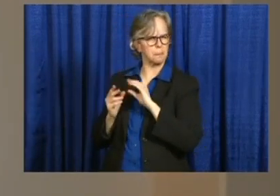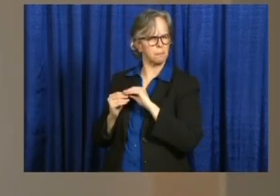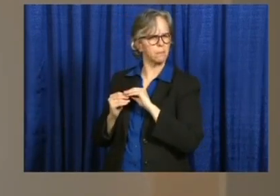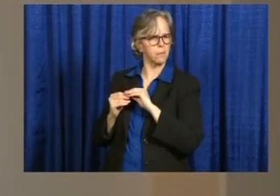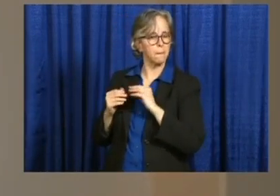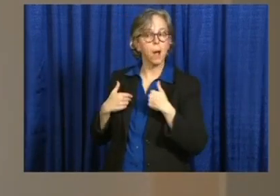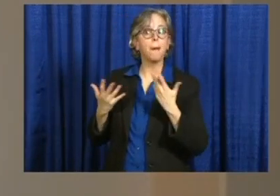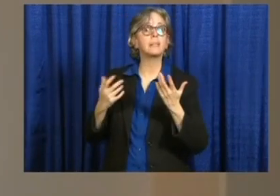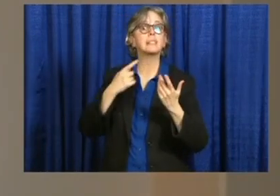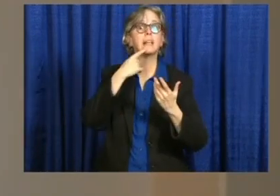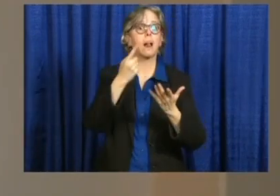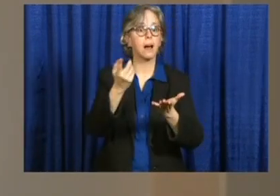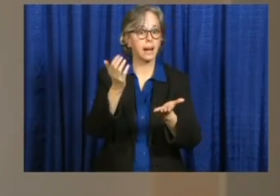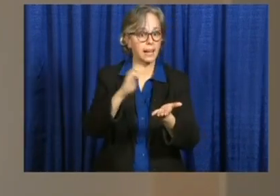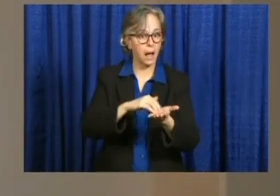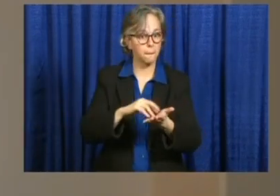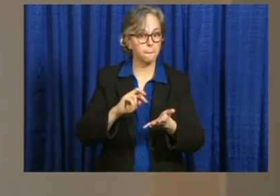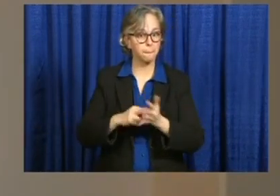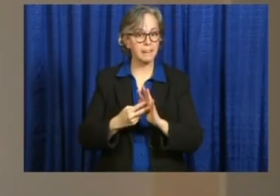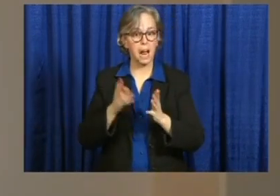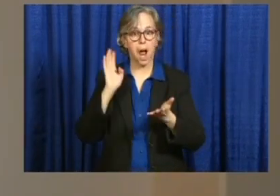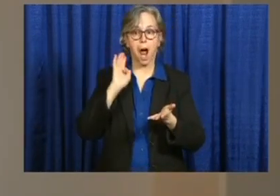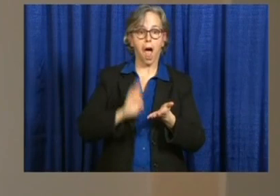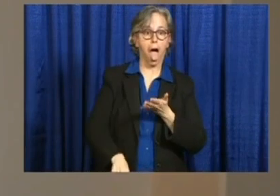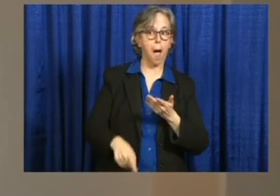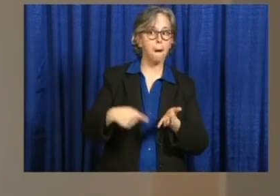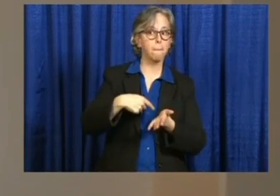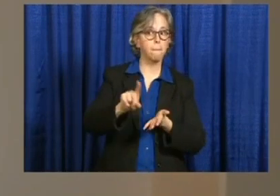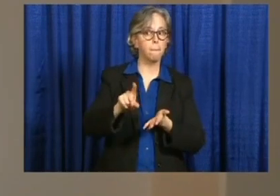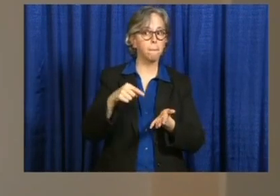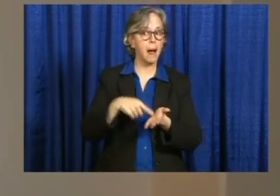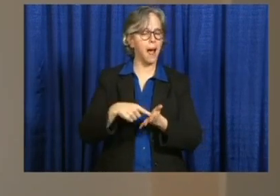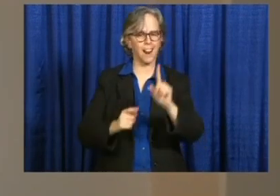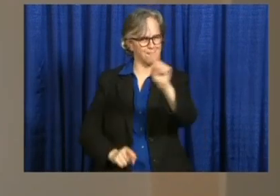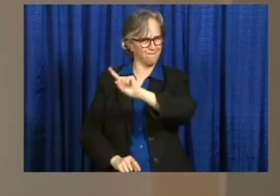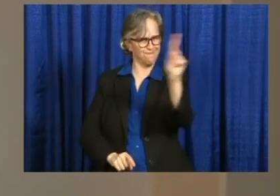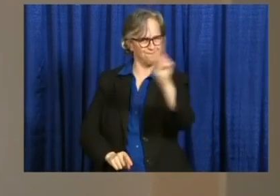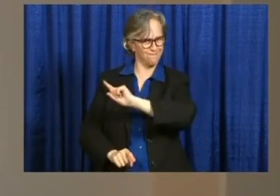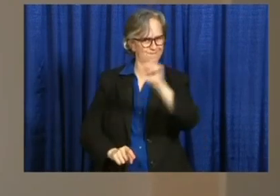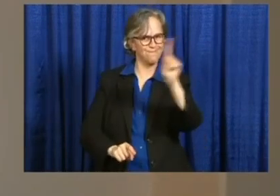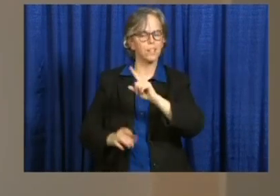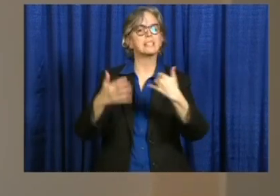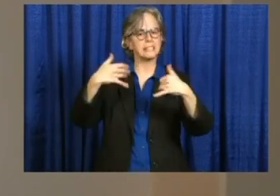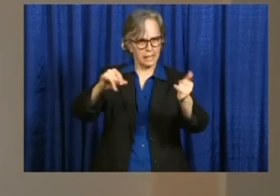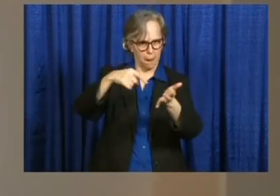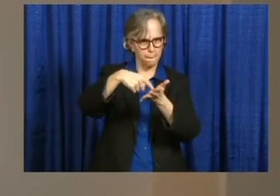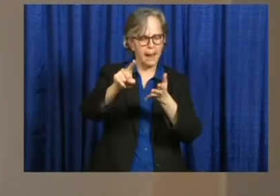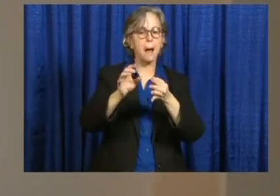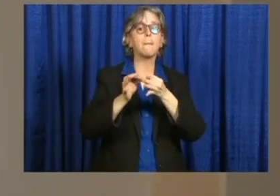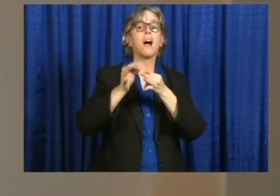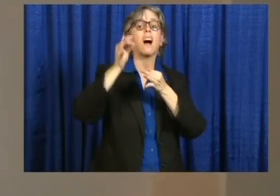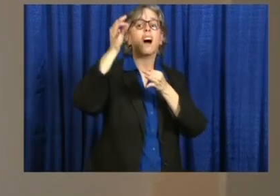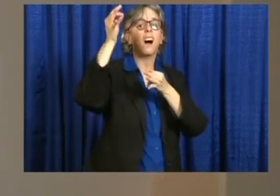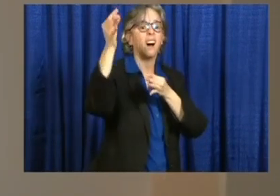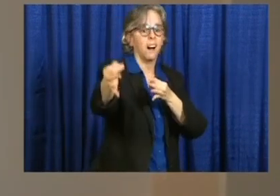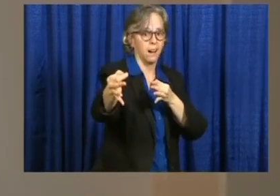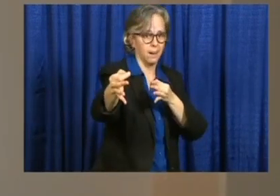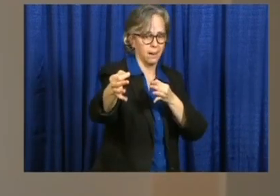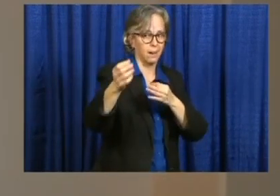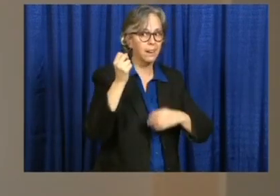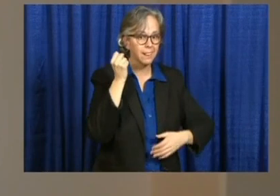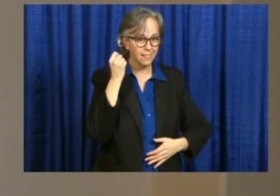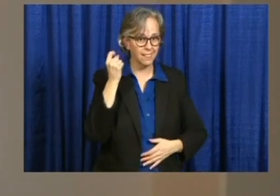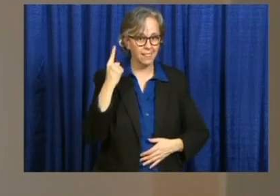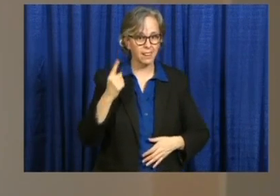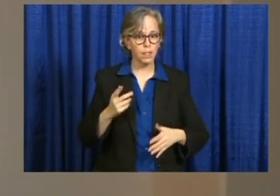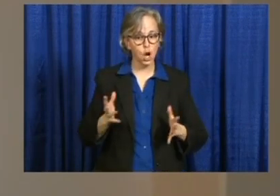You still have to pay your bills, but I encourage you to work with your insurer. They've been given an either order or given the latitude to work